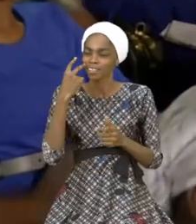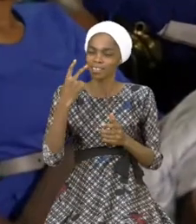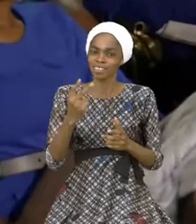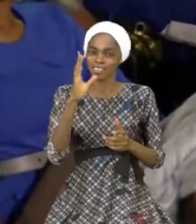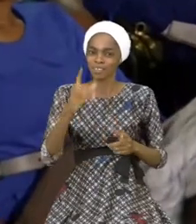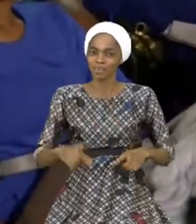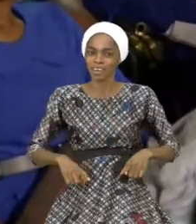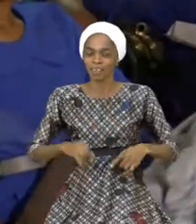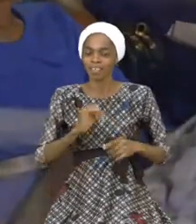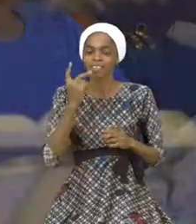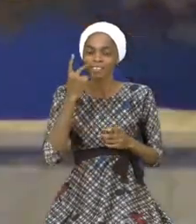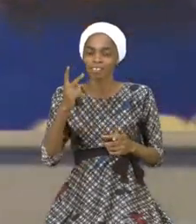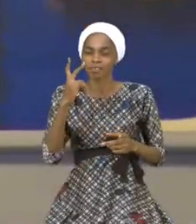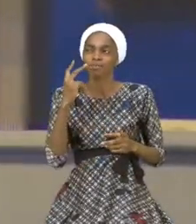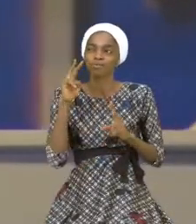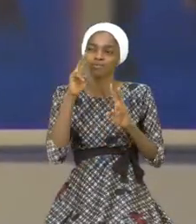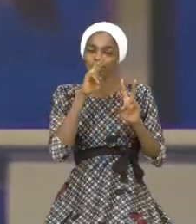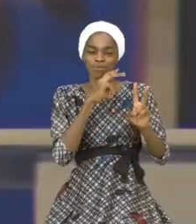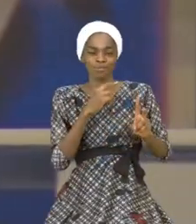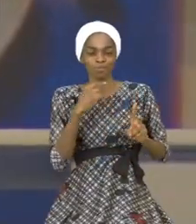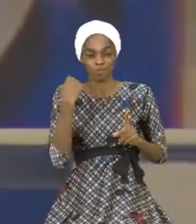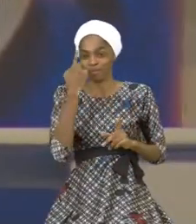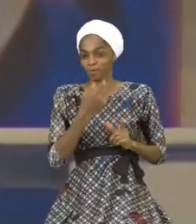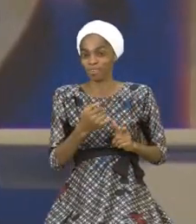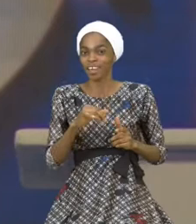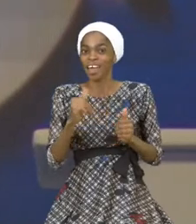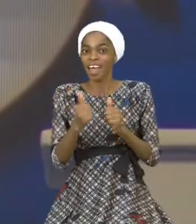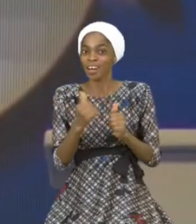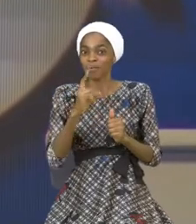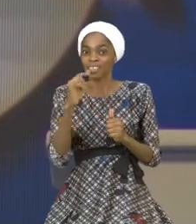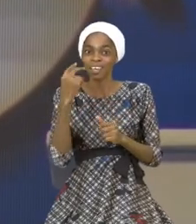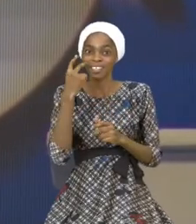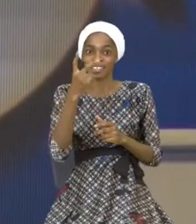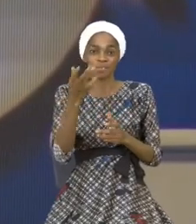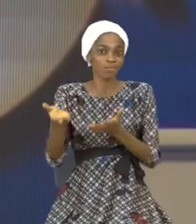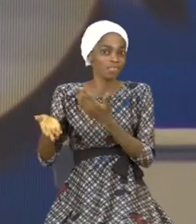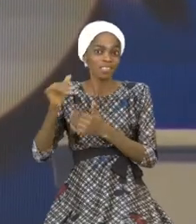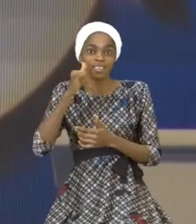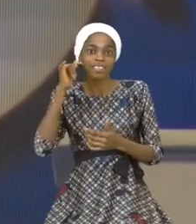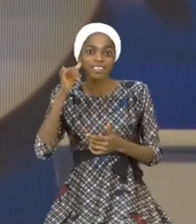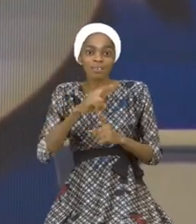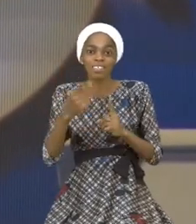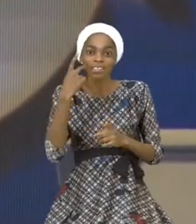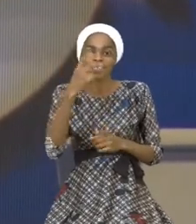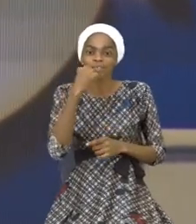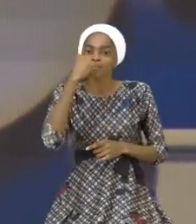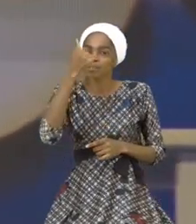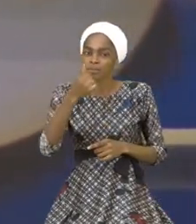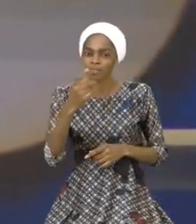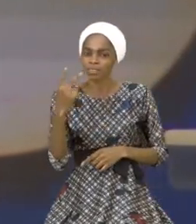your parents. Anyone that saw you yesterday, when they see you tomorrow, they